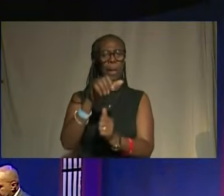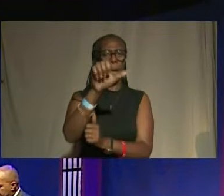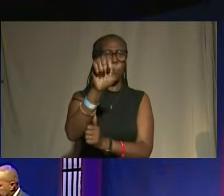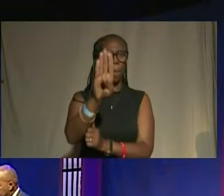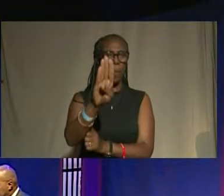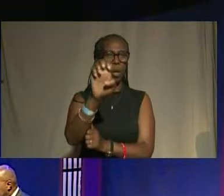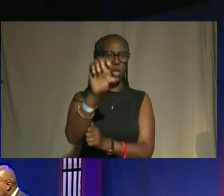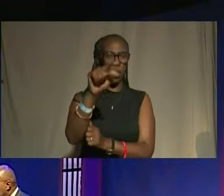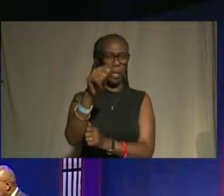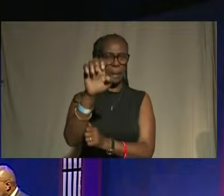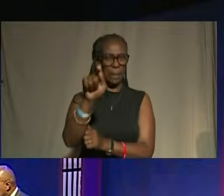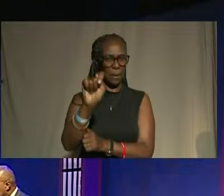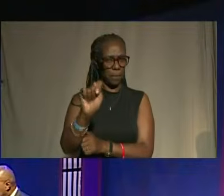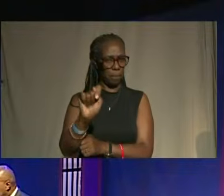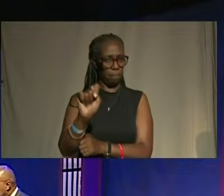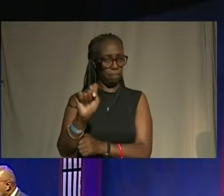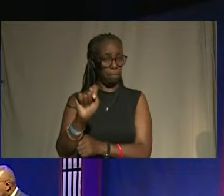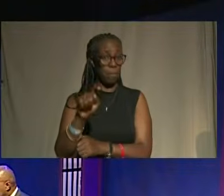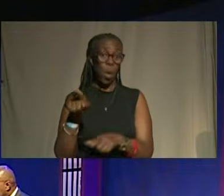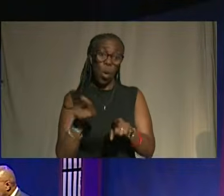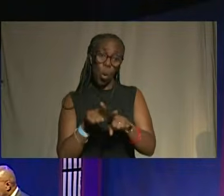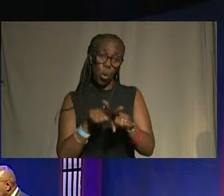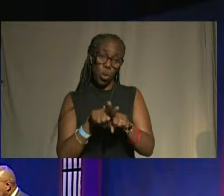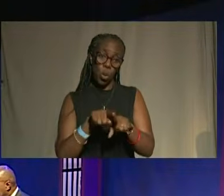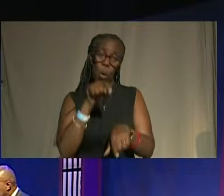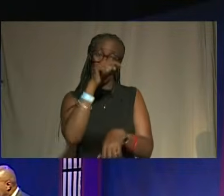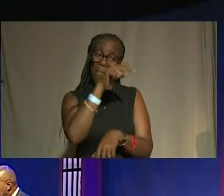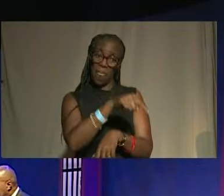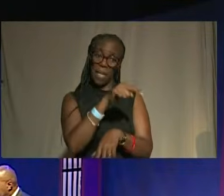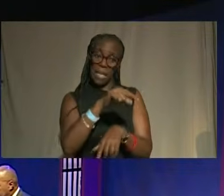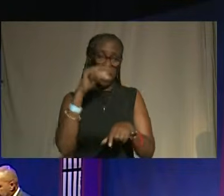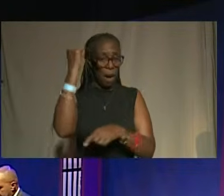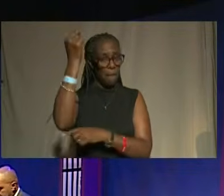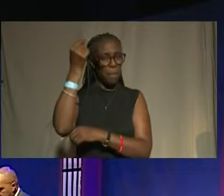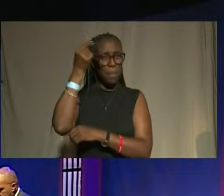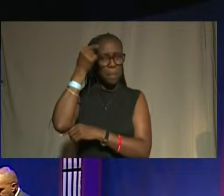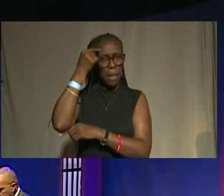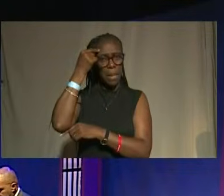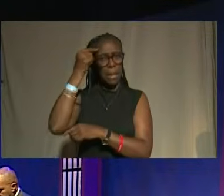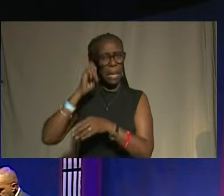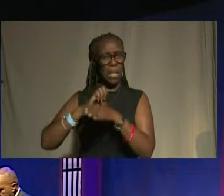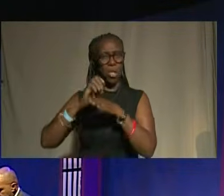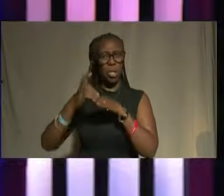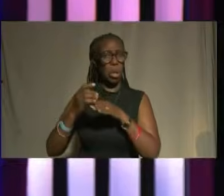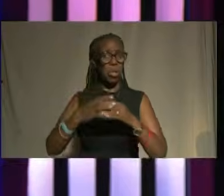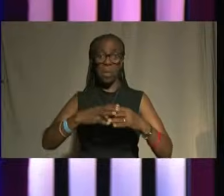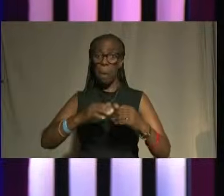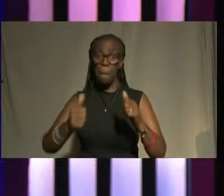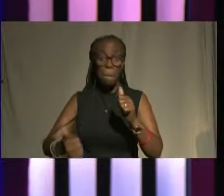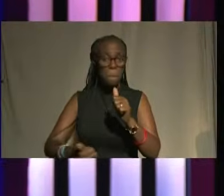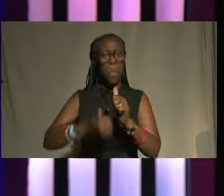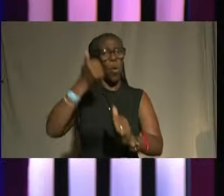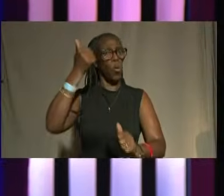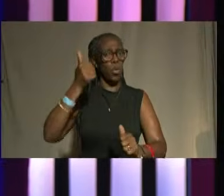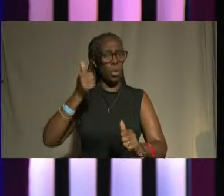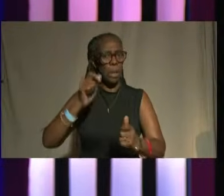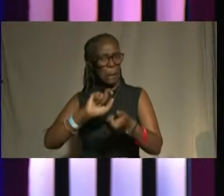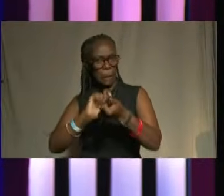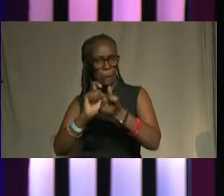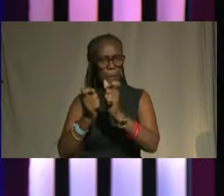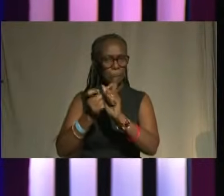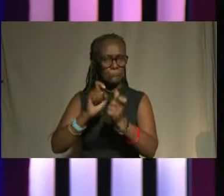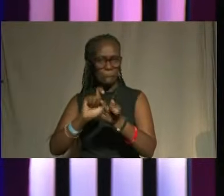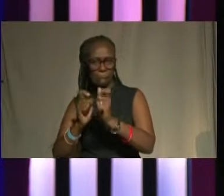has done the boldest move to reform and restructure the public sector. First of all, we had 300 different salaries